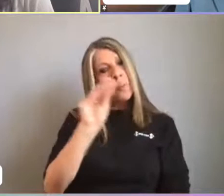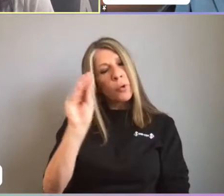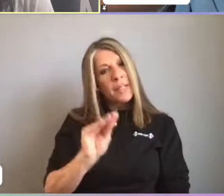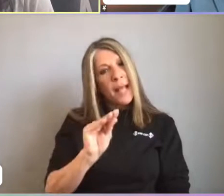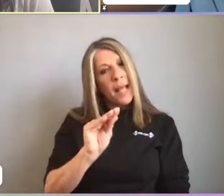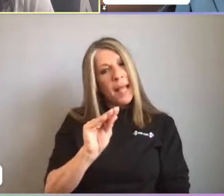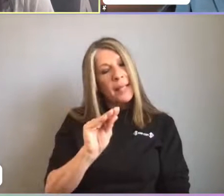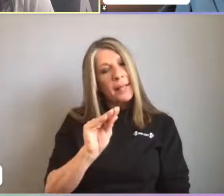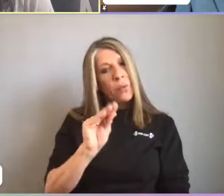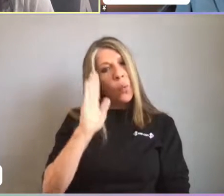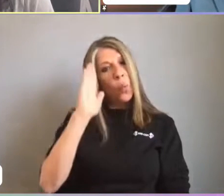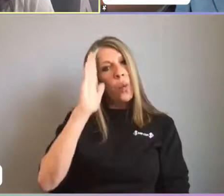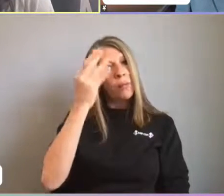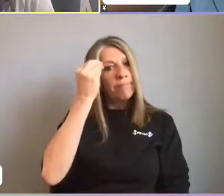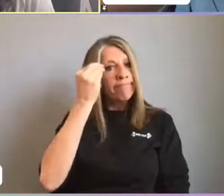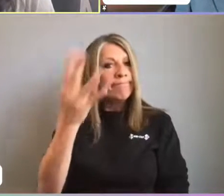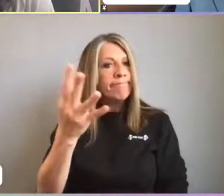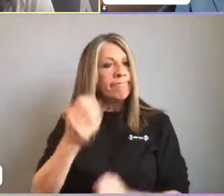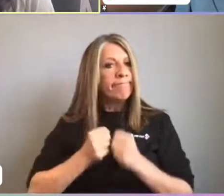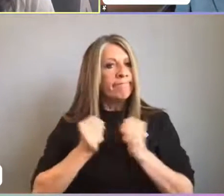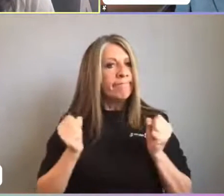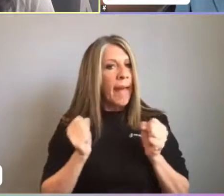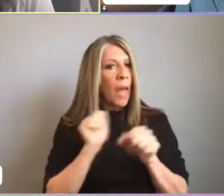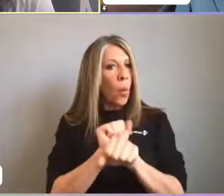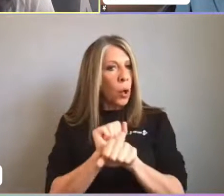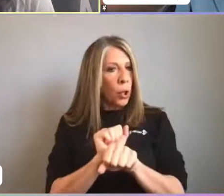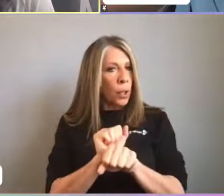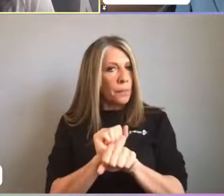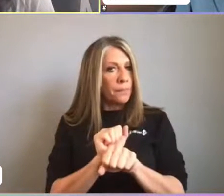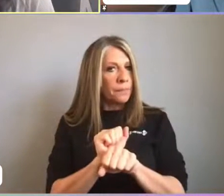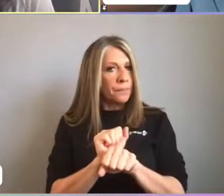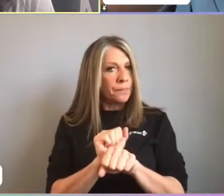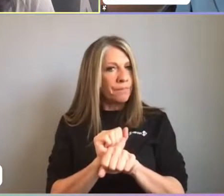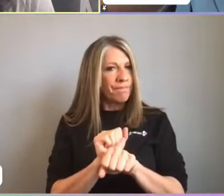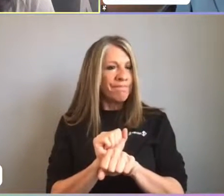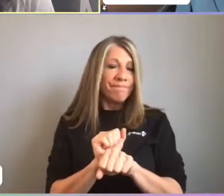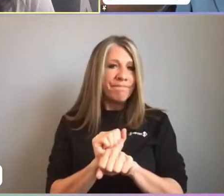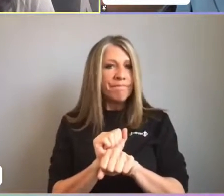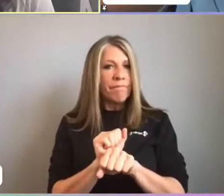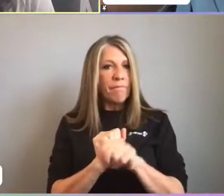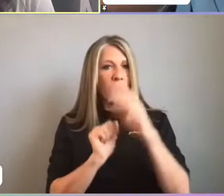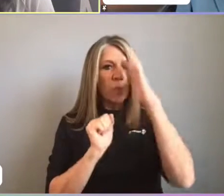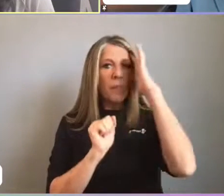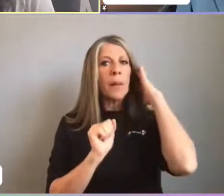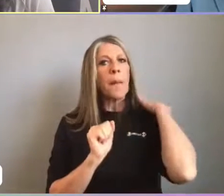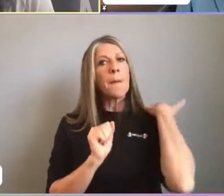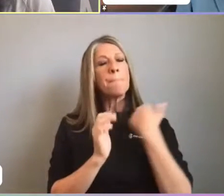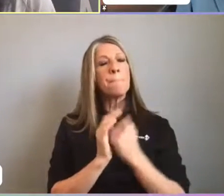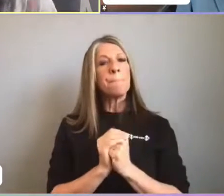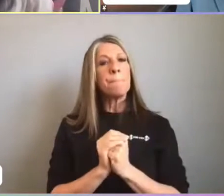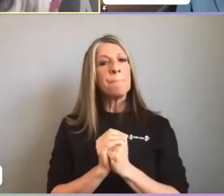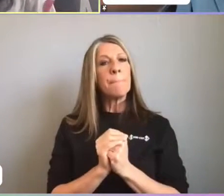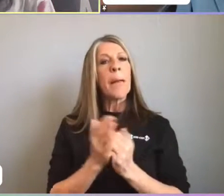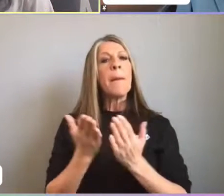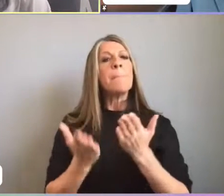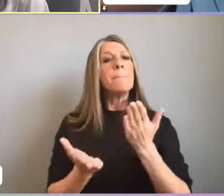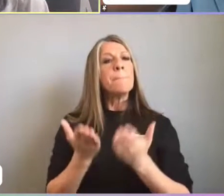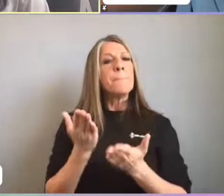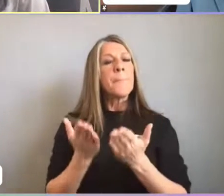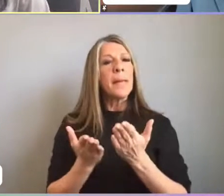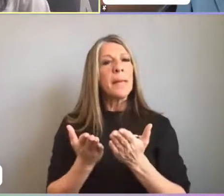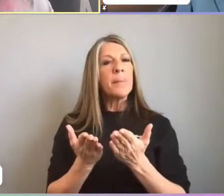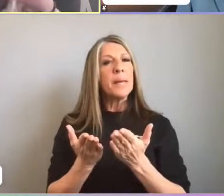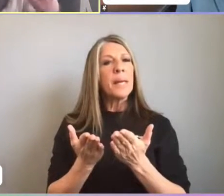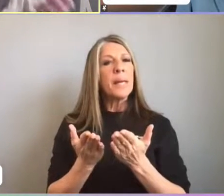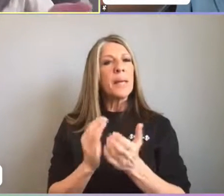disclose at work. So maybe part of it is